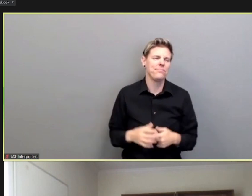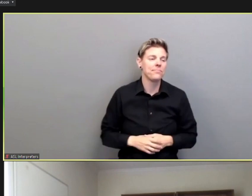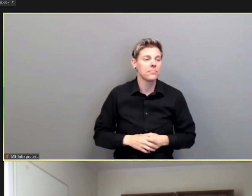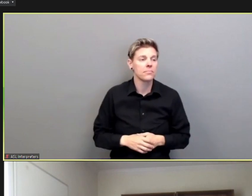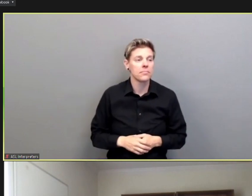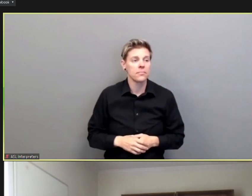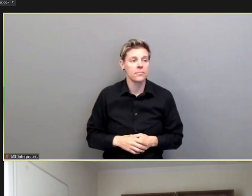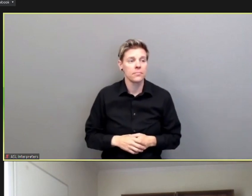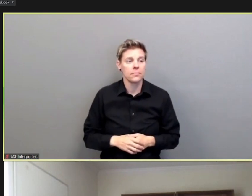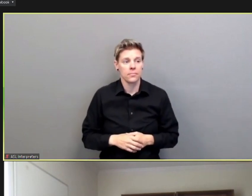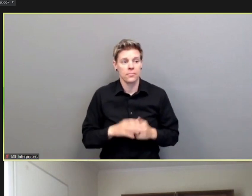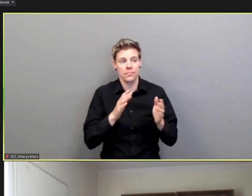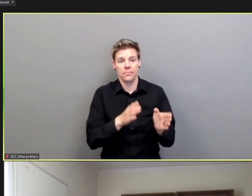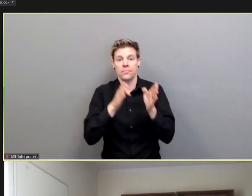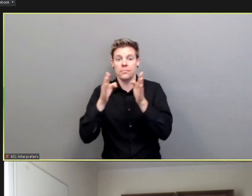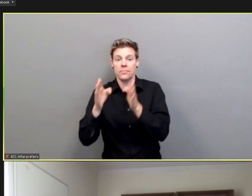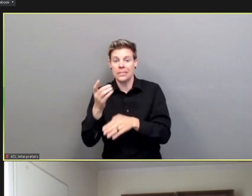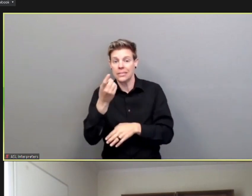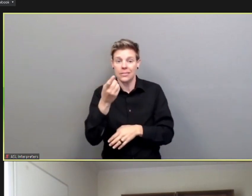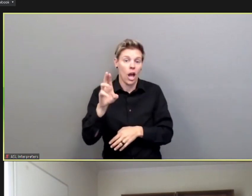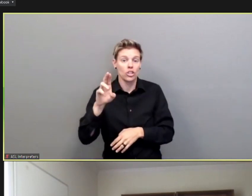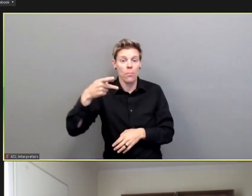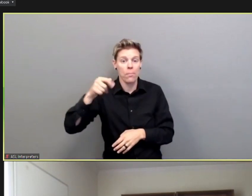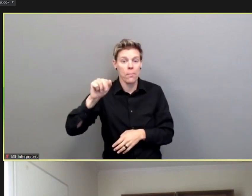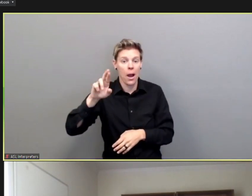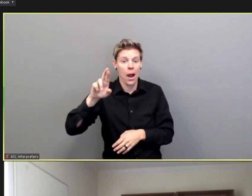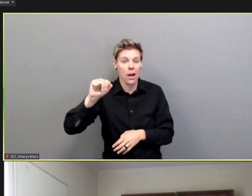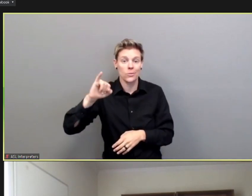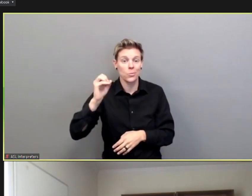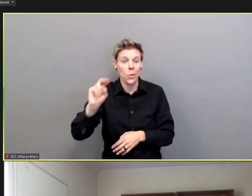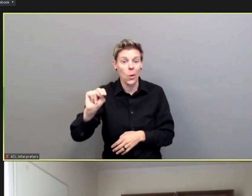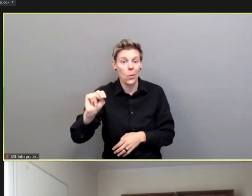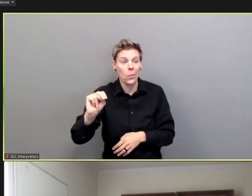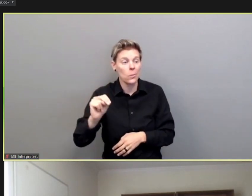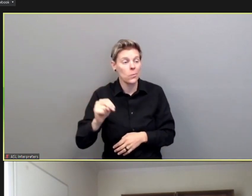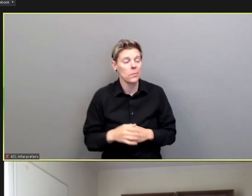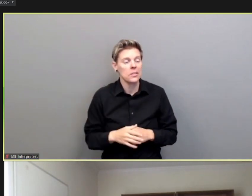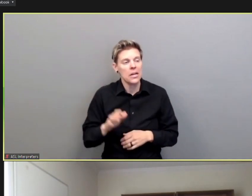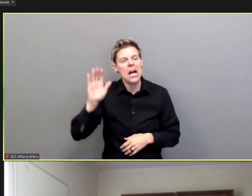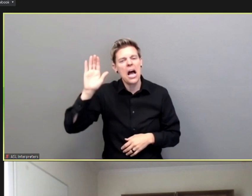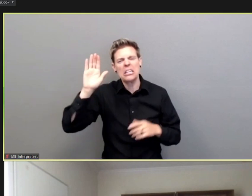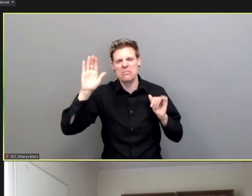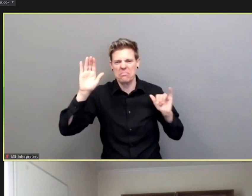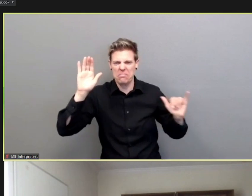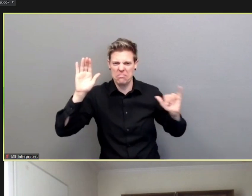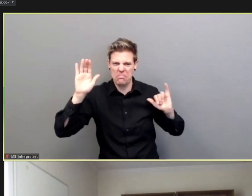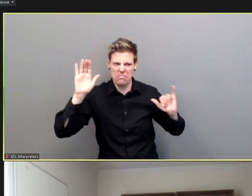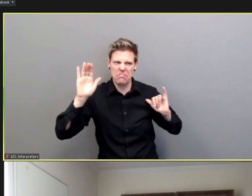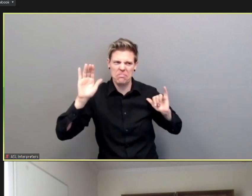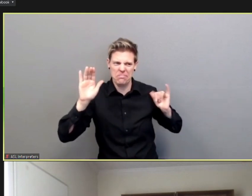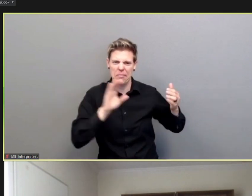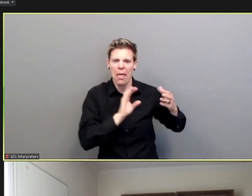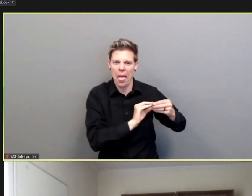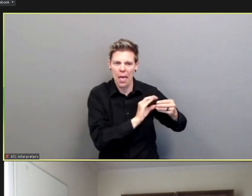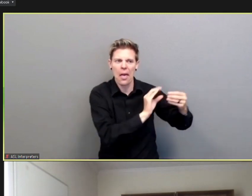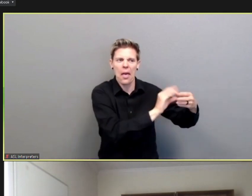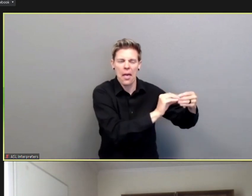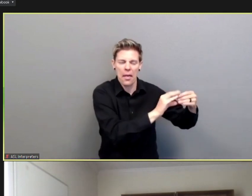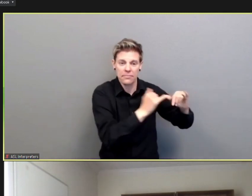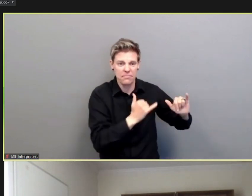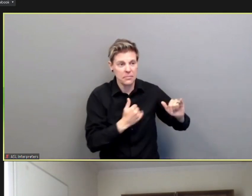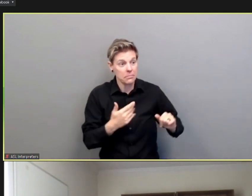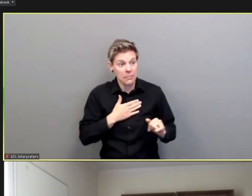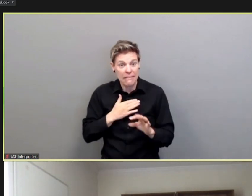I would do the same. And, I think also like taking care of the people that you're around, like if you have little kids that are at